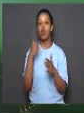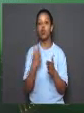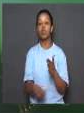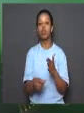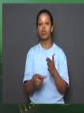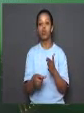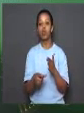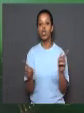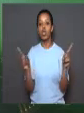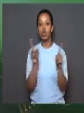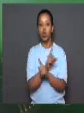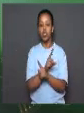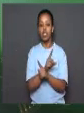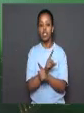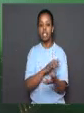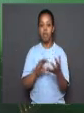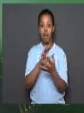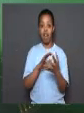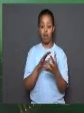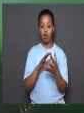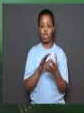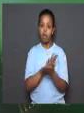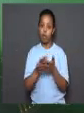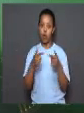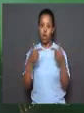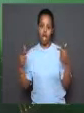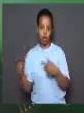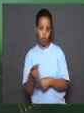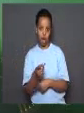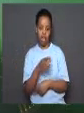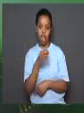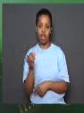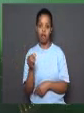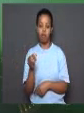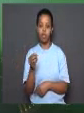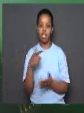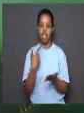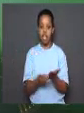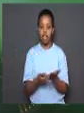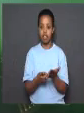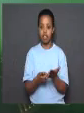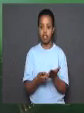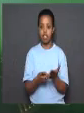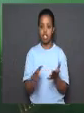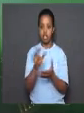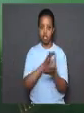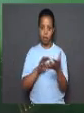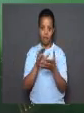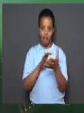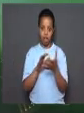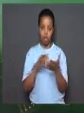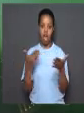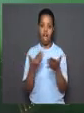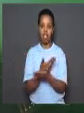crossbreeding pure lines. Suppose we were to breed them together to produce a